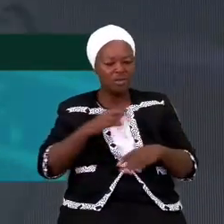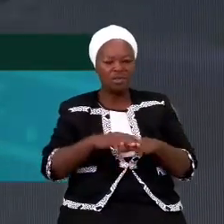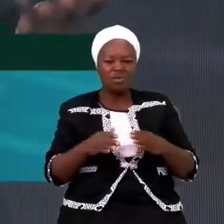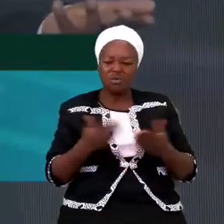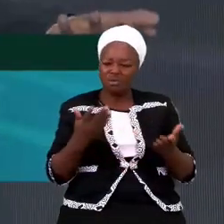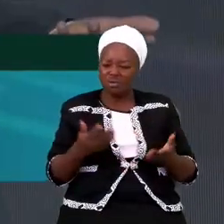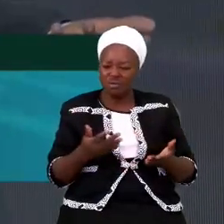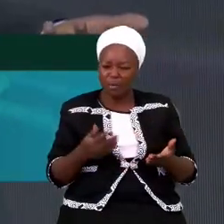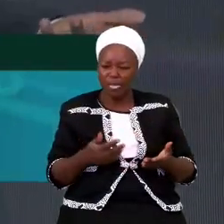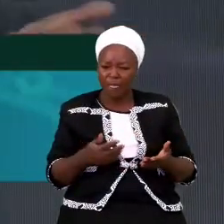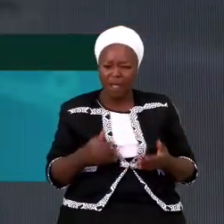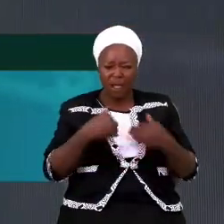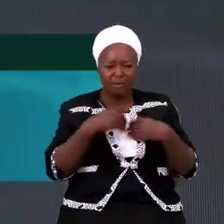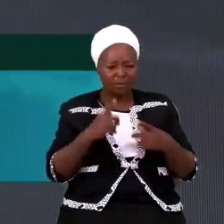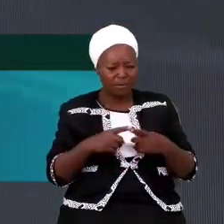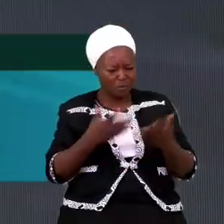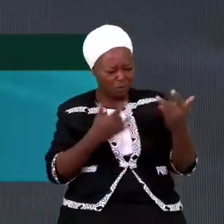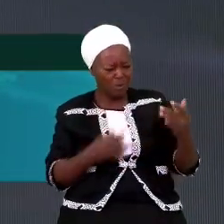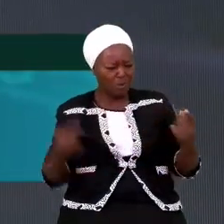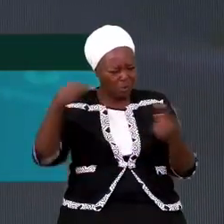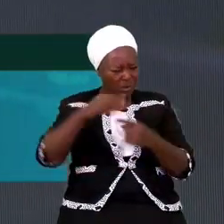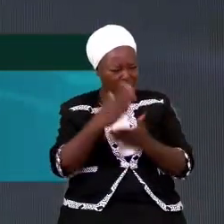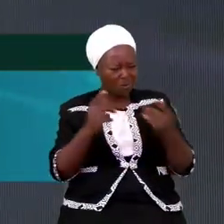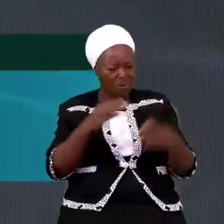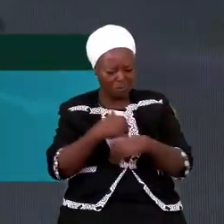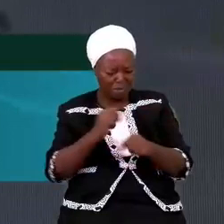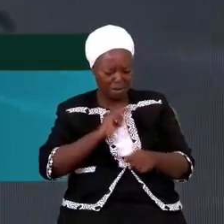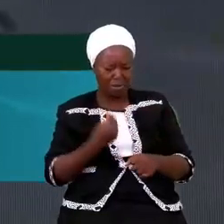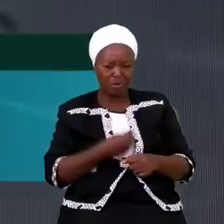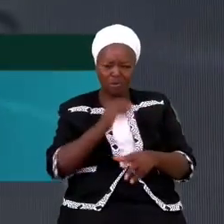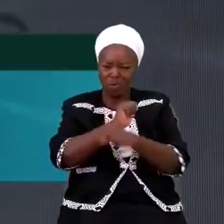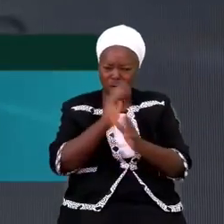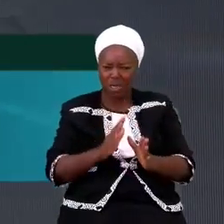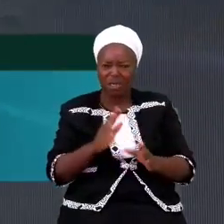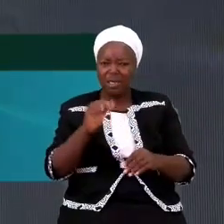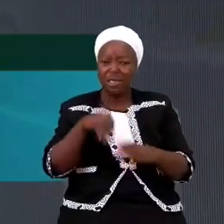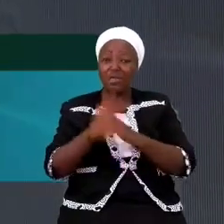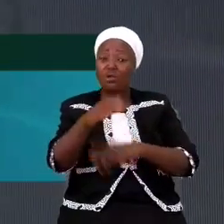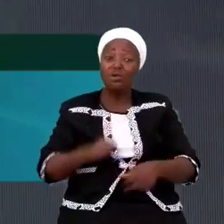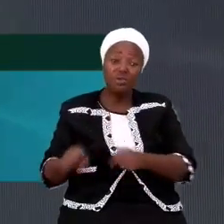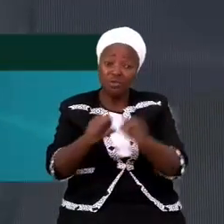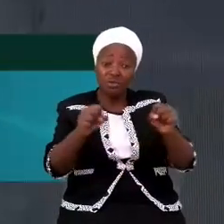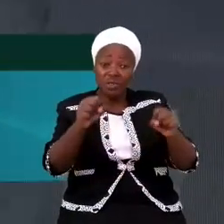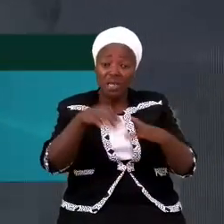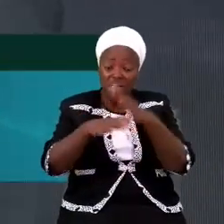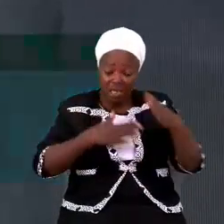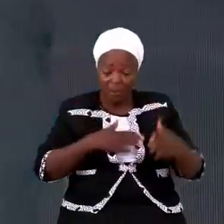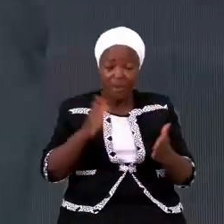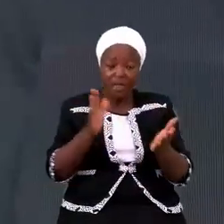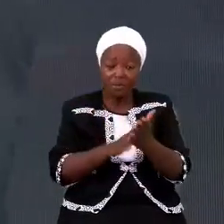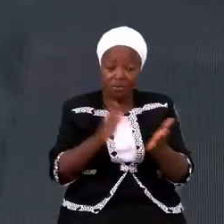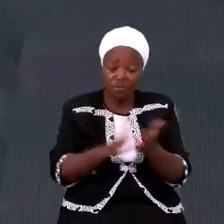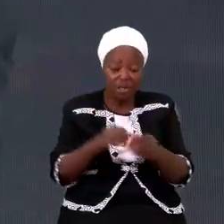school, in my college, in my place of work, anywhere I find myself, I am